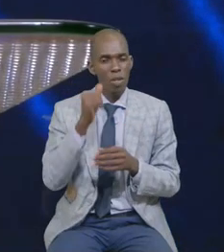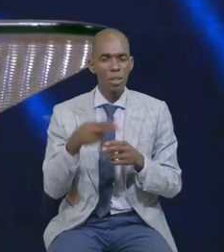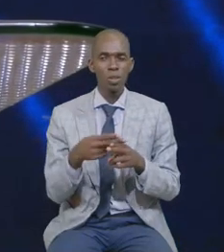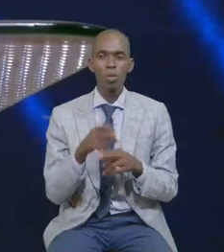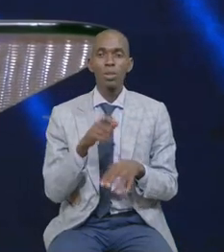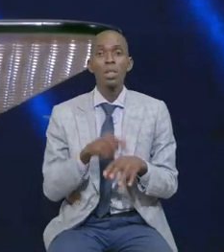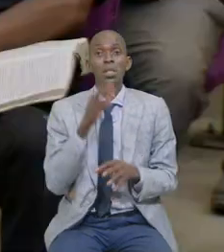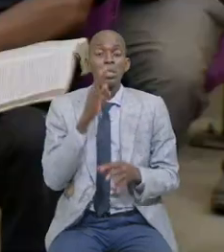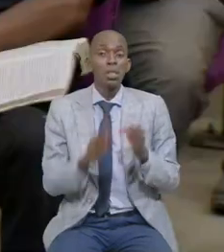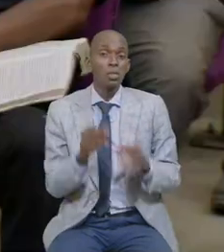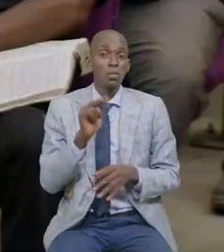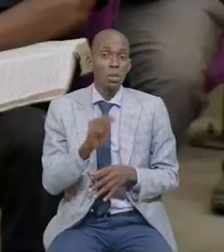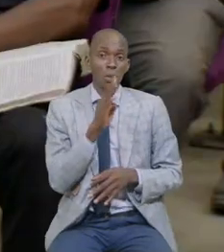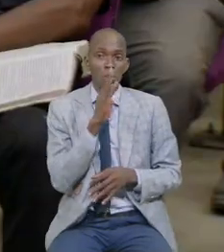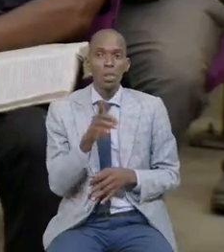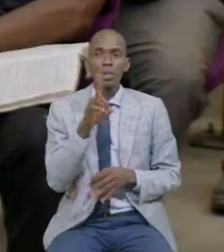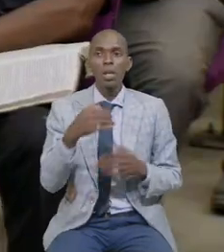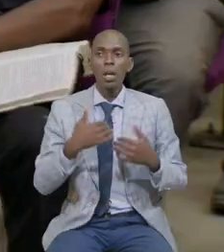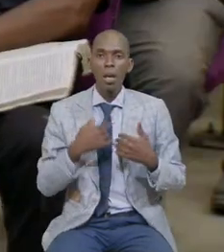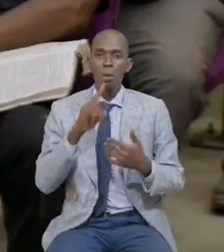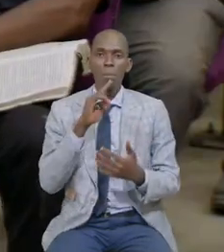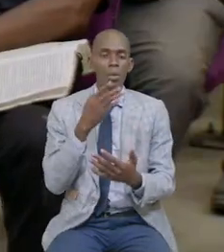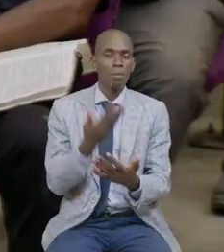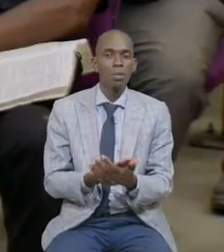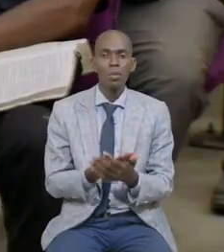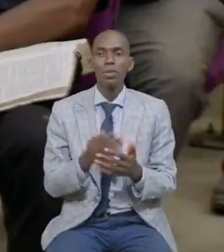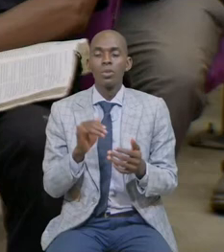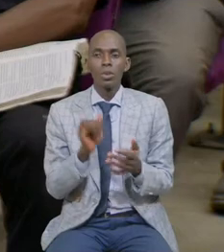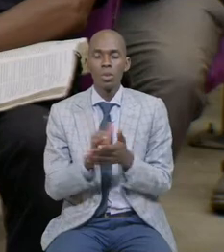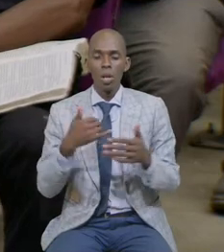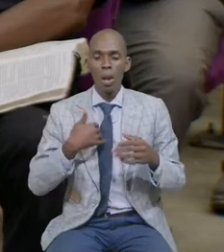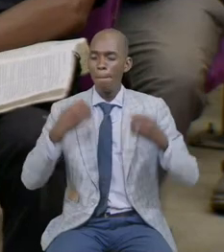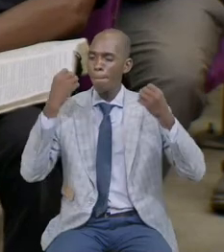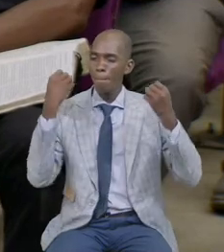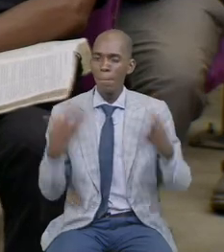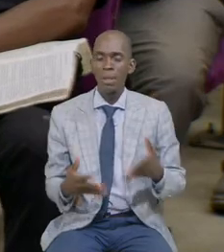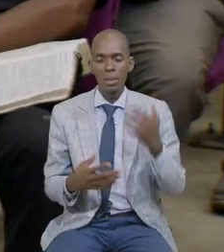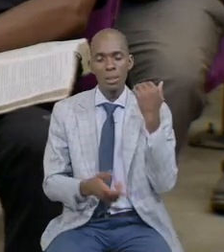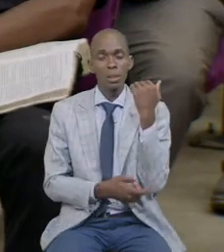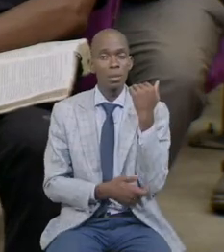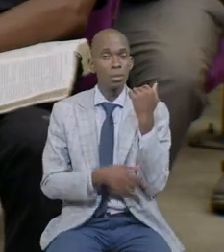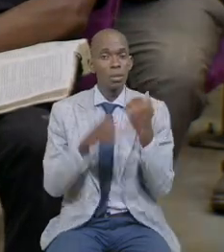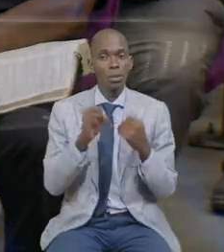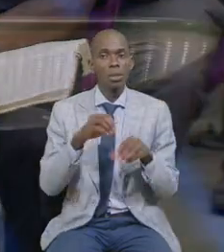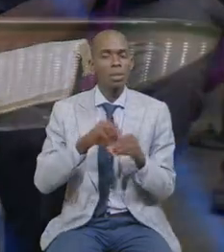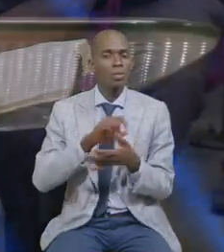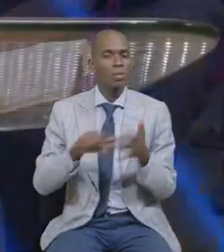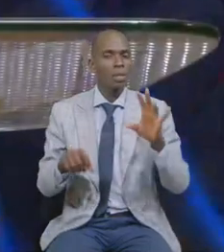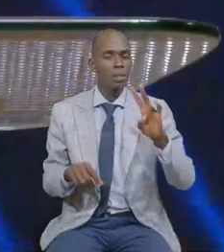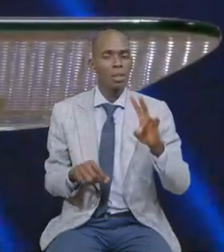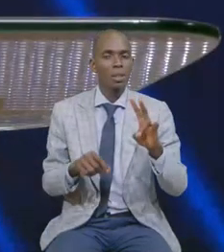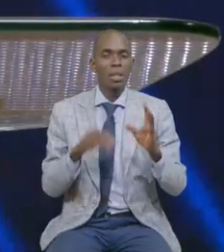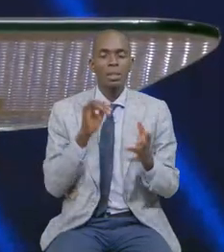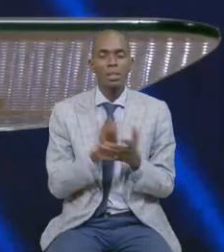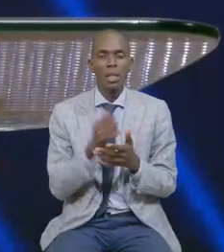be ye are in happiness from manifolds Temptations in verse 7 it says that